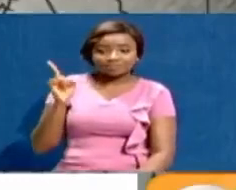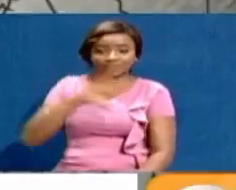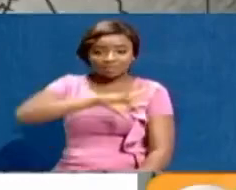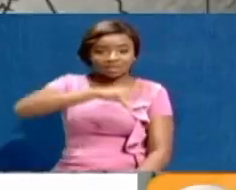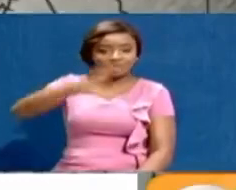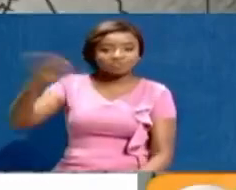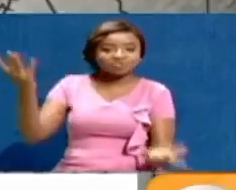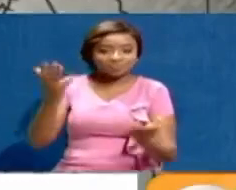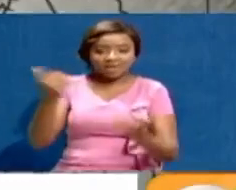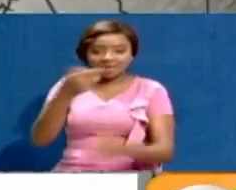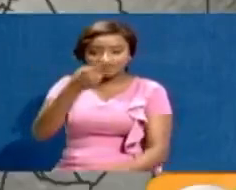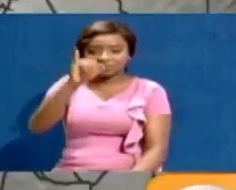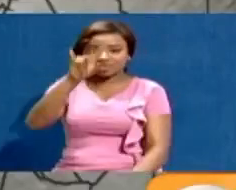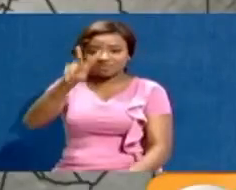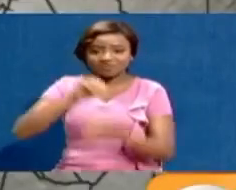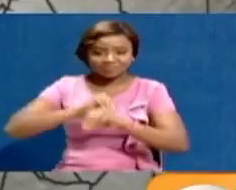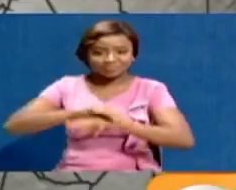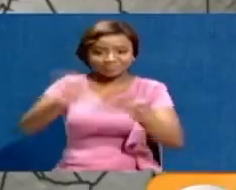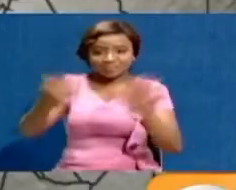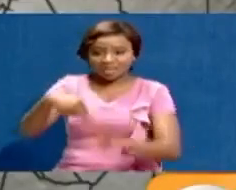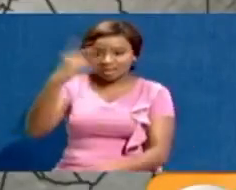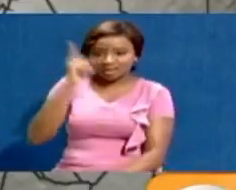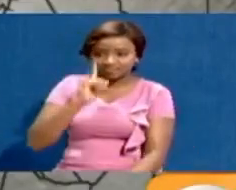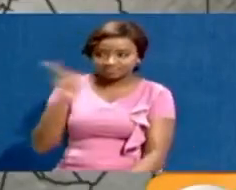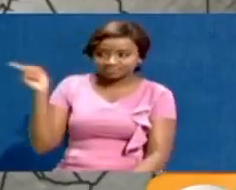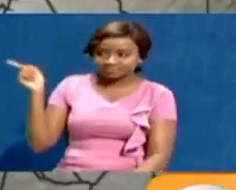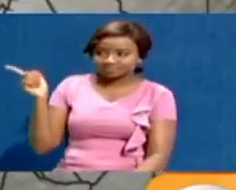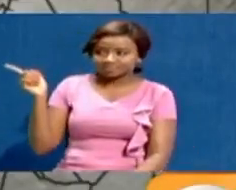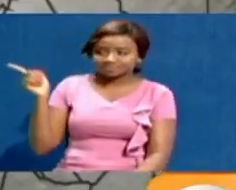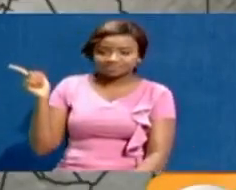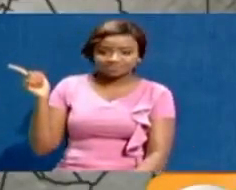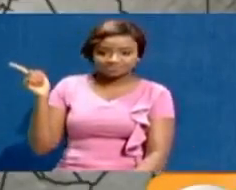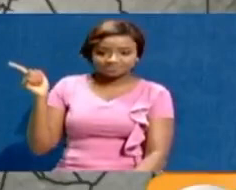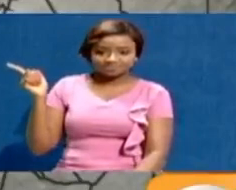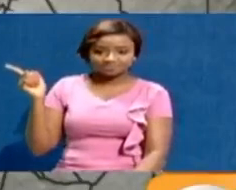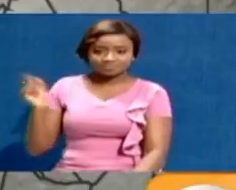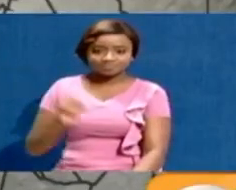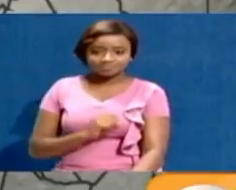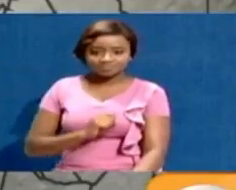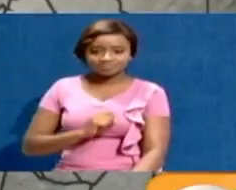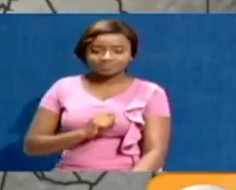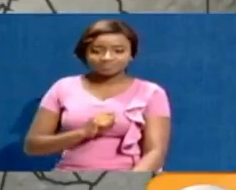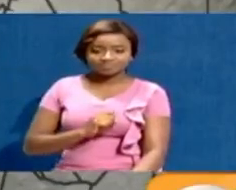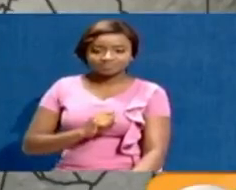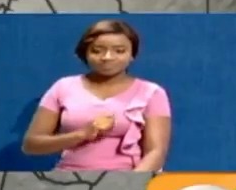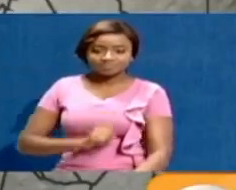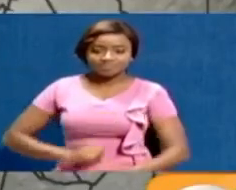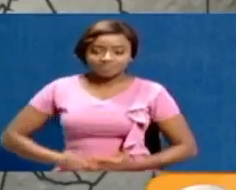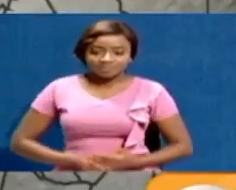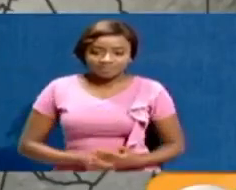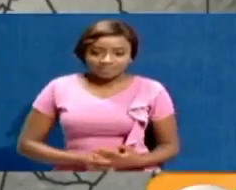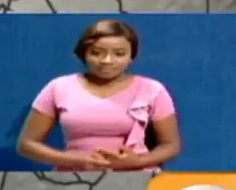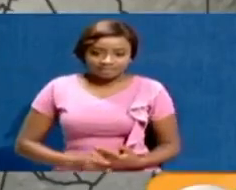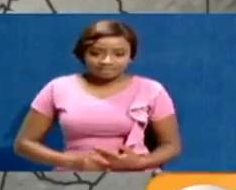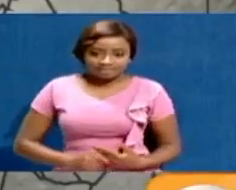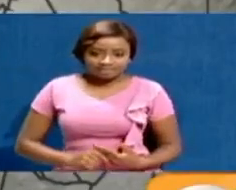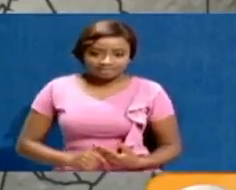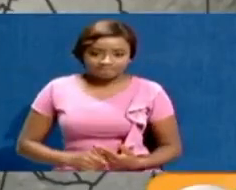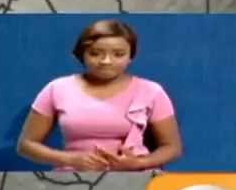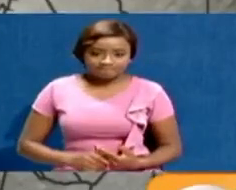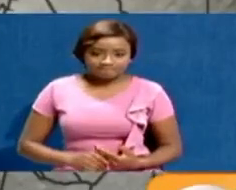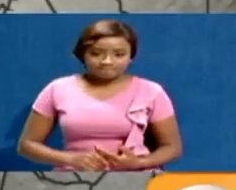incidence in every 1,000 adolescent girls and young women aged between 15 to 24. These are Mombasa,